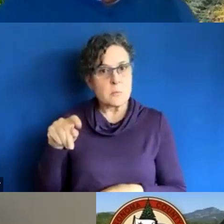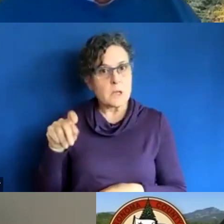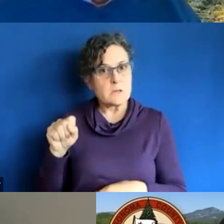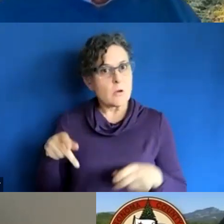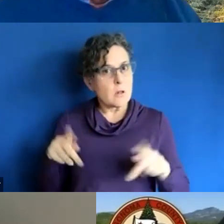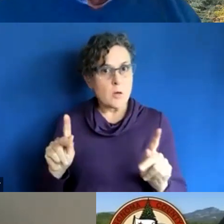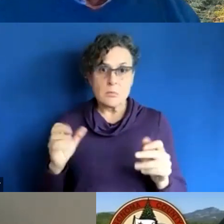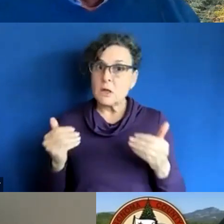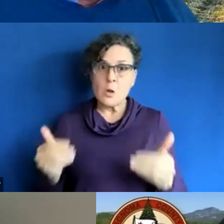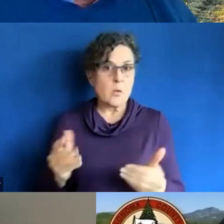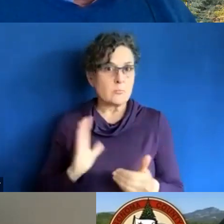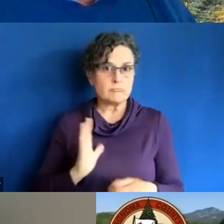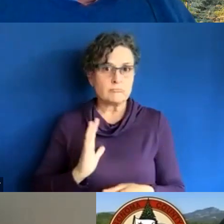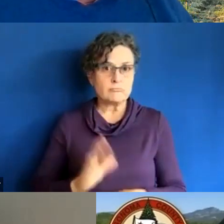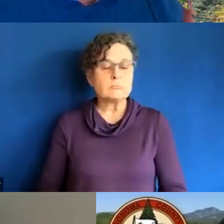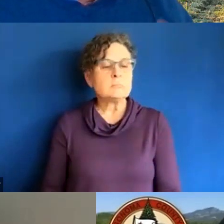Okay.